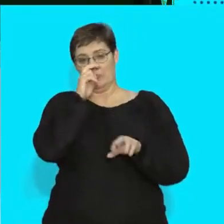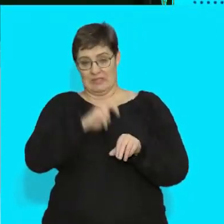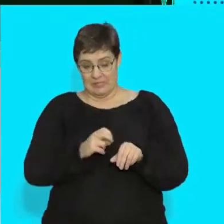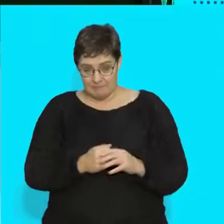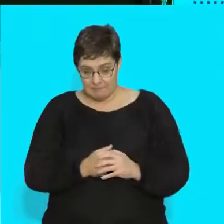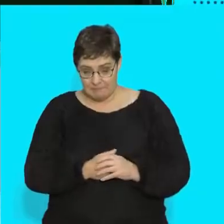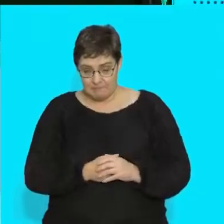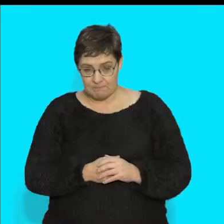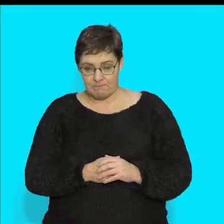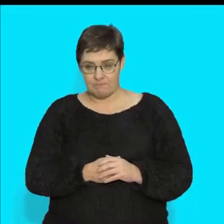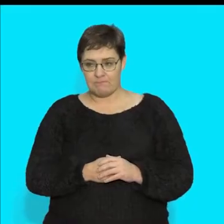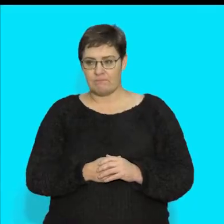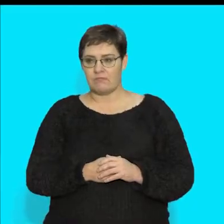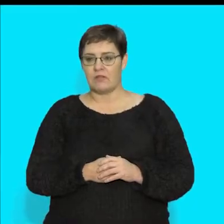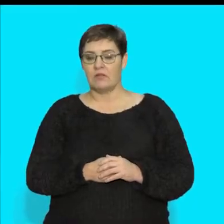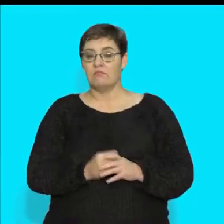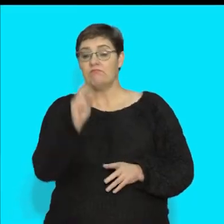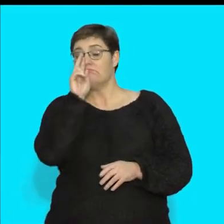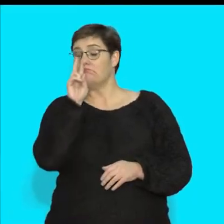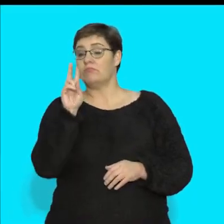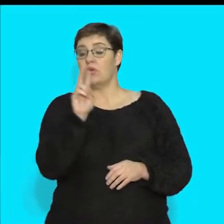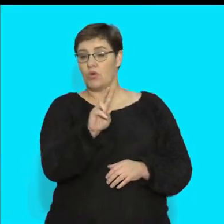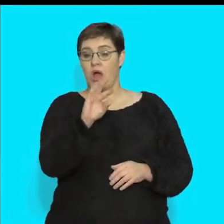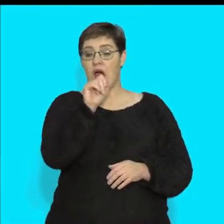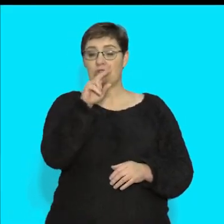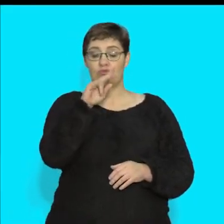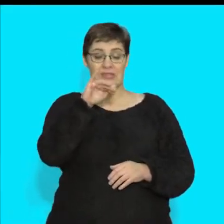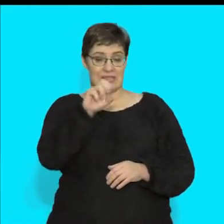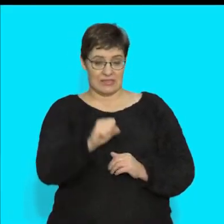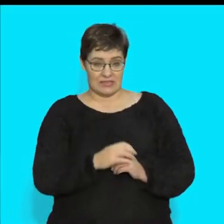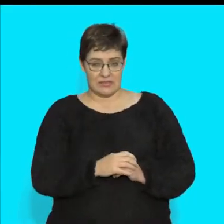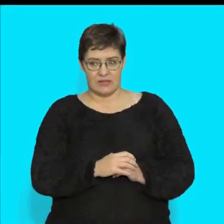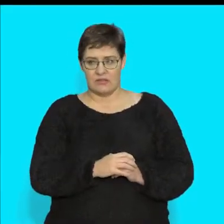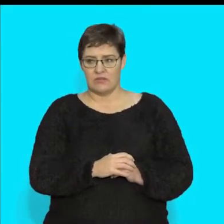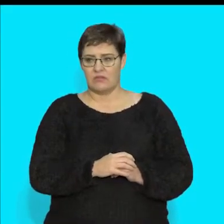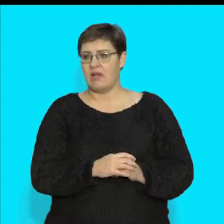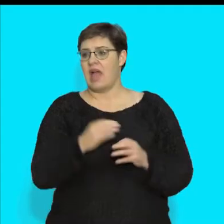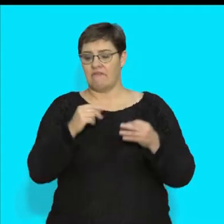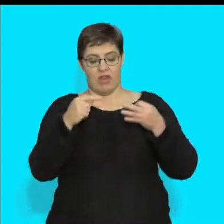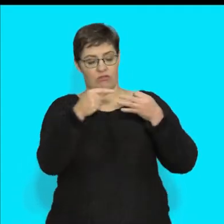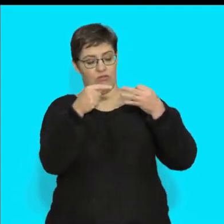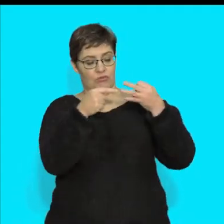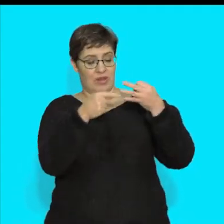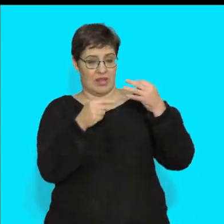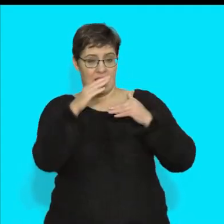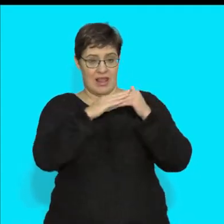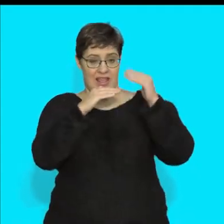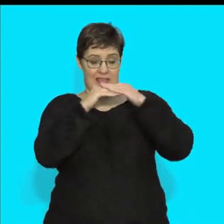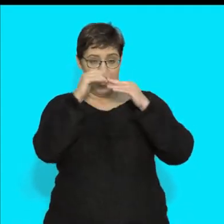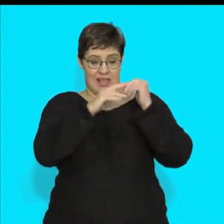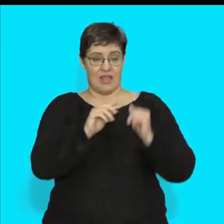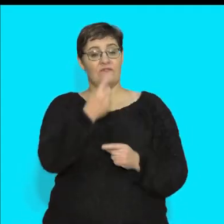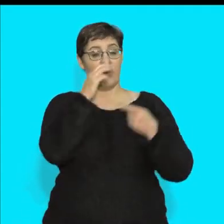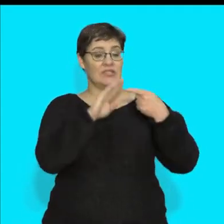protected. Okay, so now if we have a look at an artery, we've got the 3 layers, right? So the